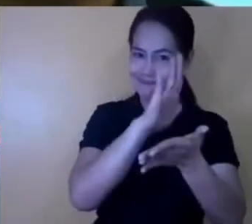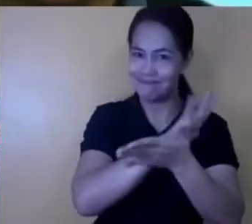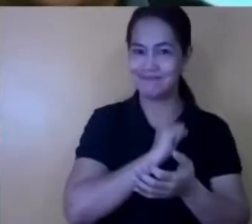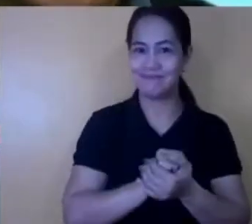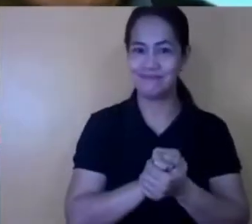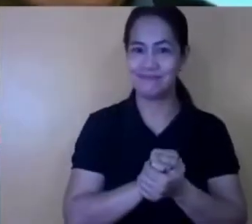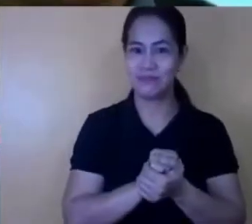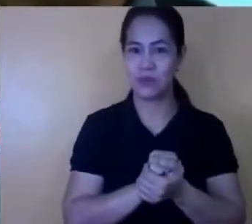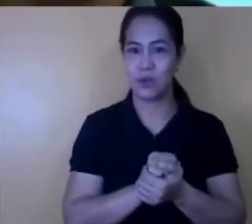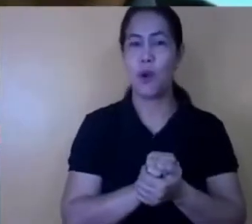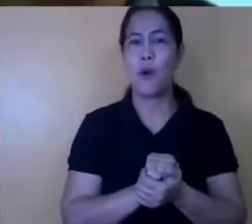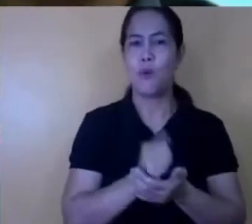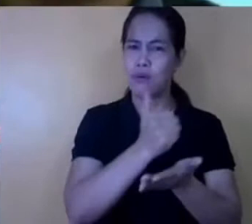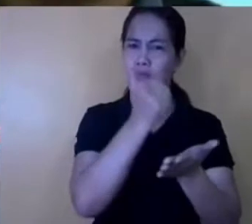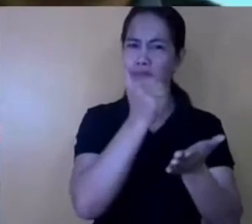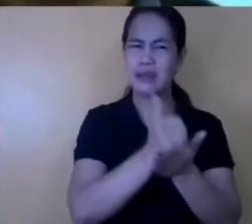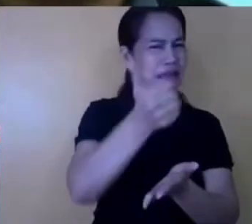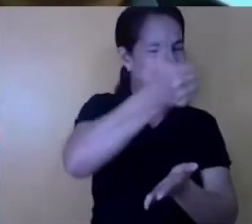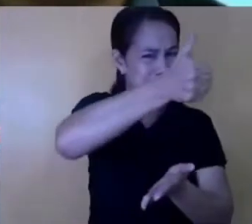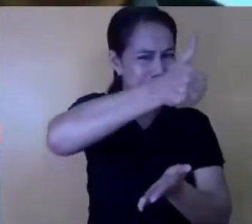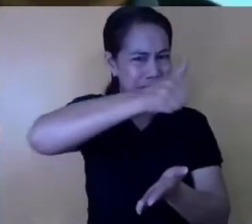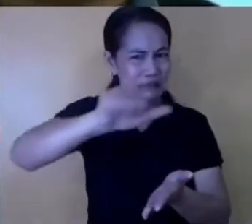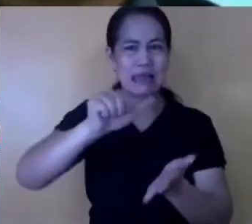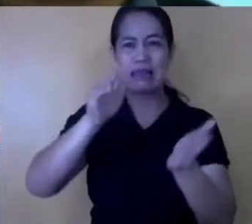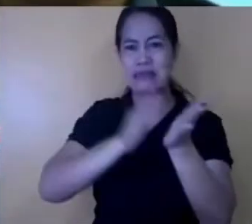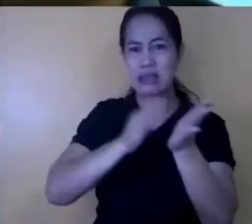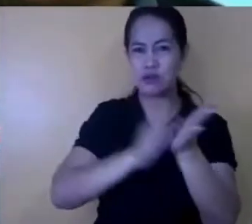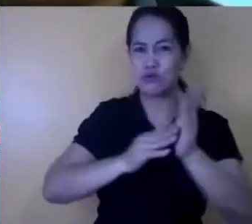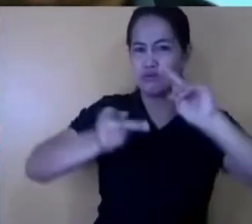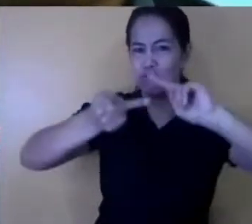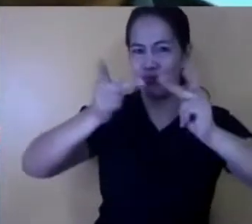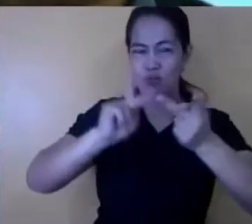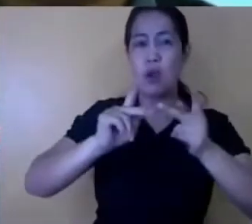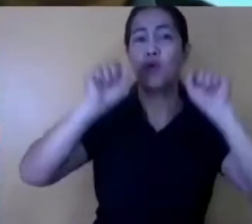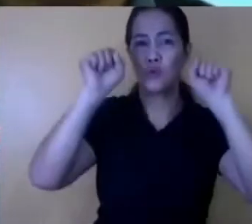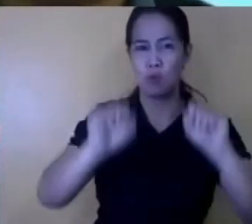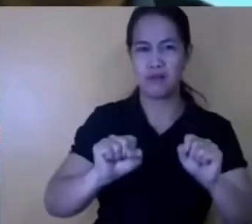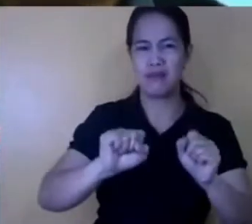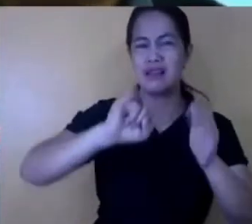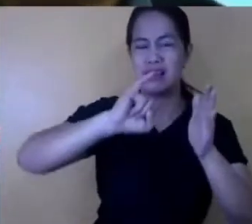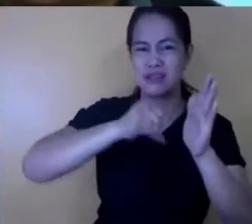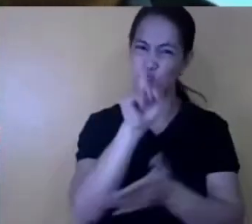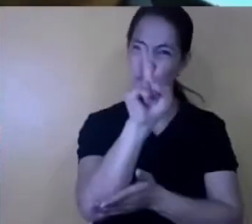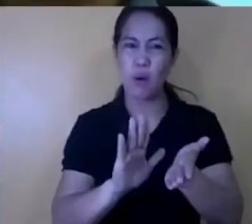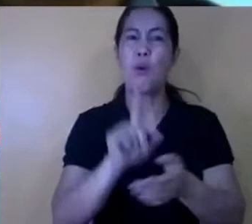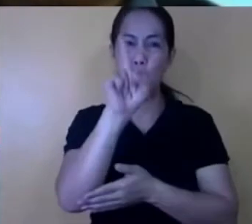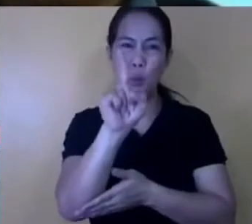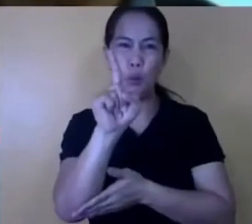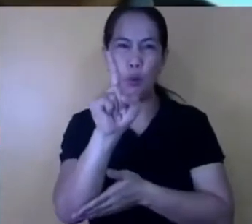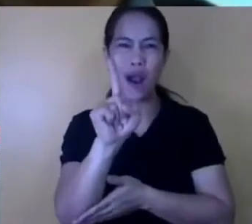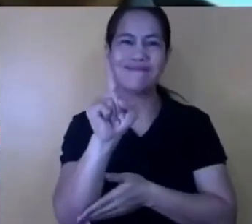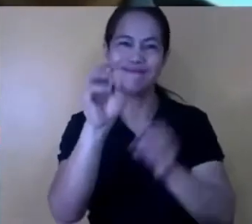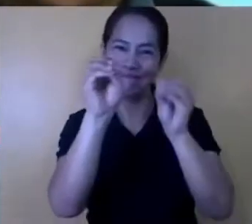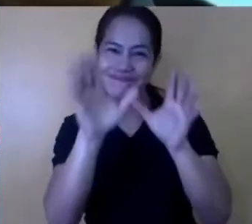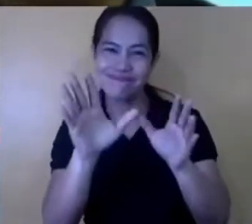affirmation from any school stakeholder, could be just one learner or probably one colleague, as